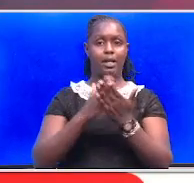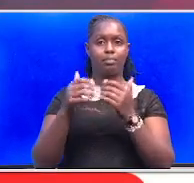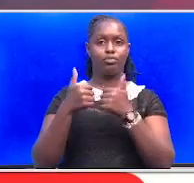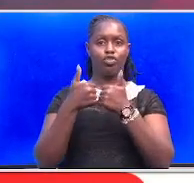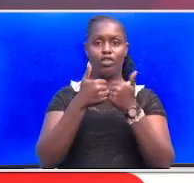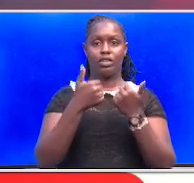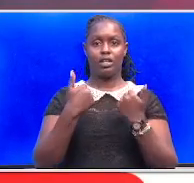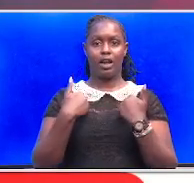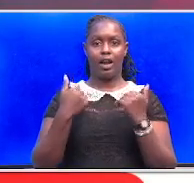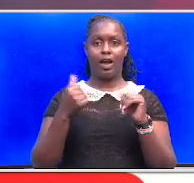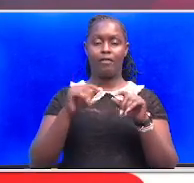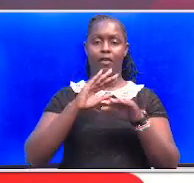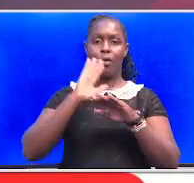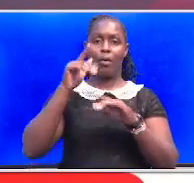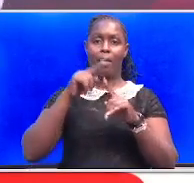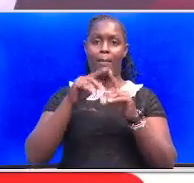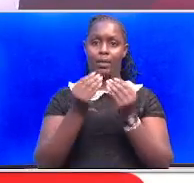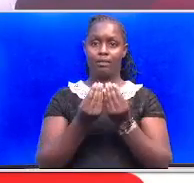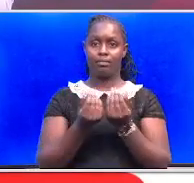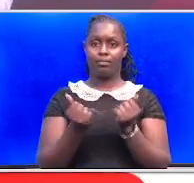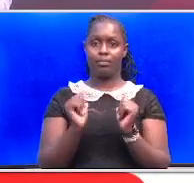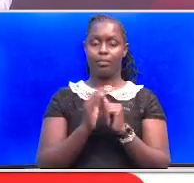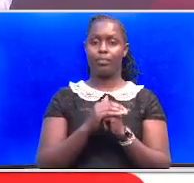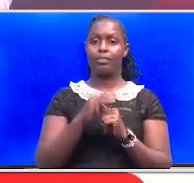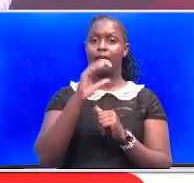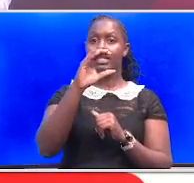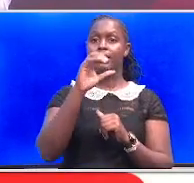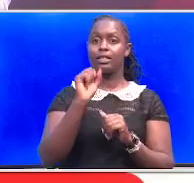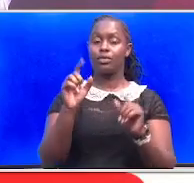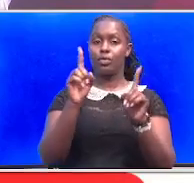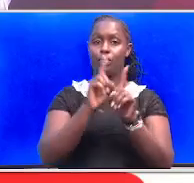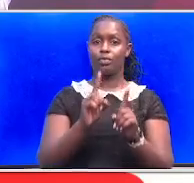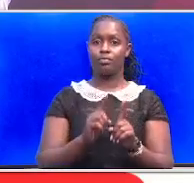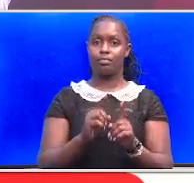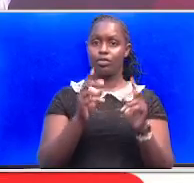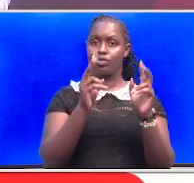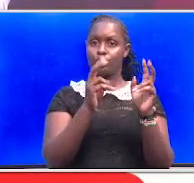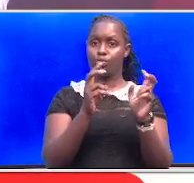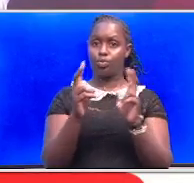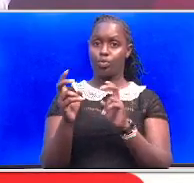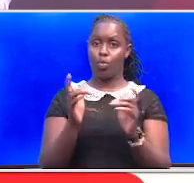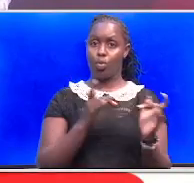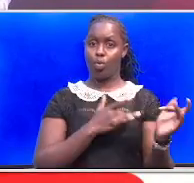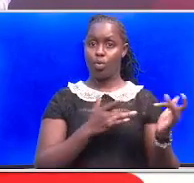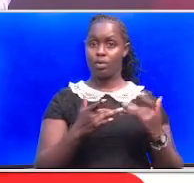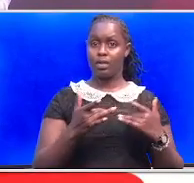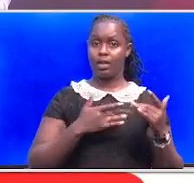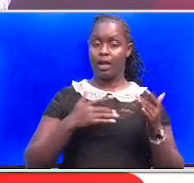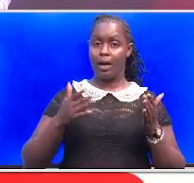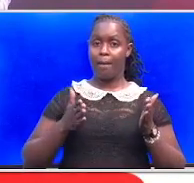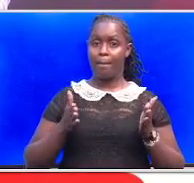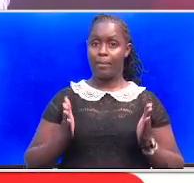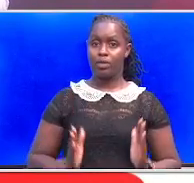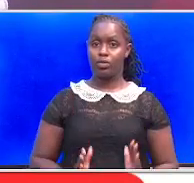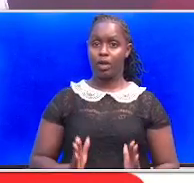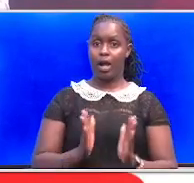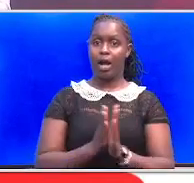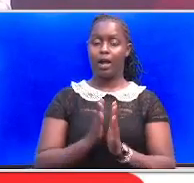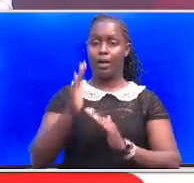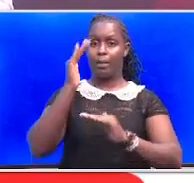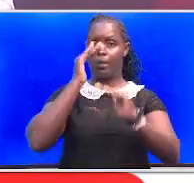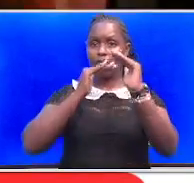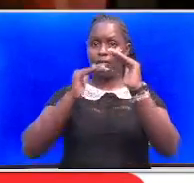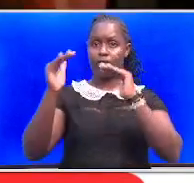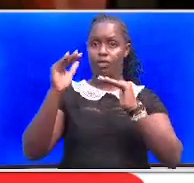plan remain in the works. Now, the CS was grilled on a number of issues concerning personal and professional misconduct. Take a